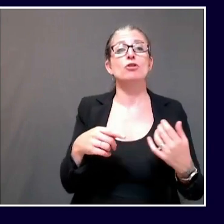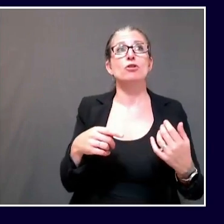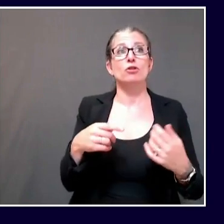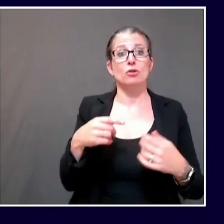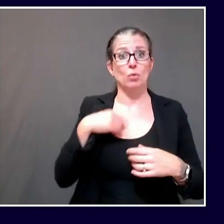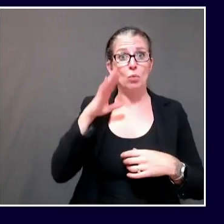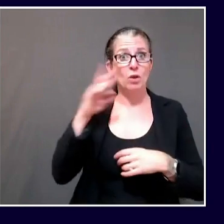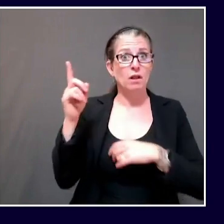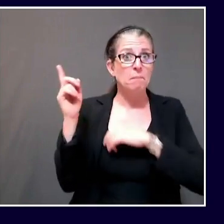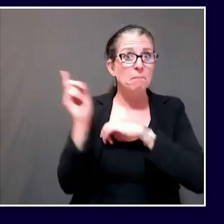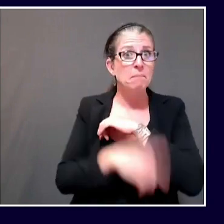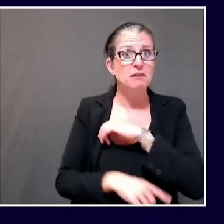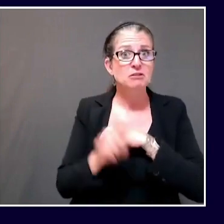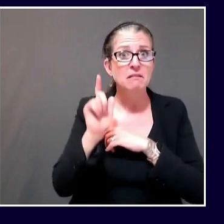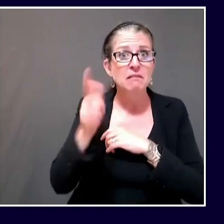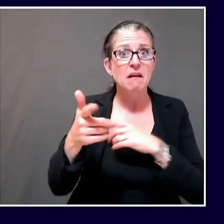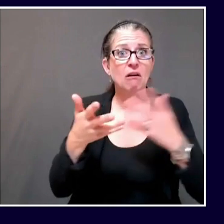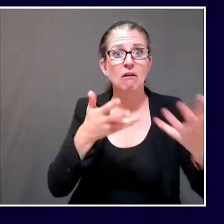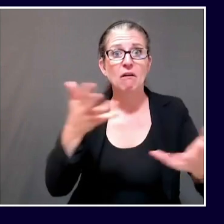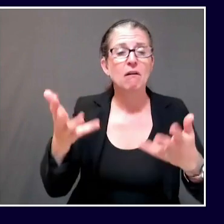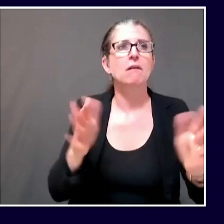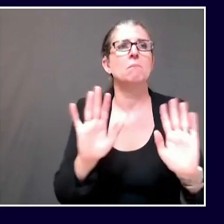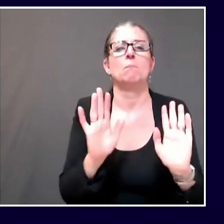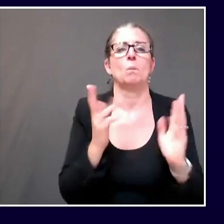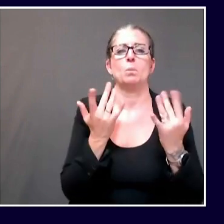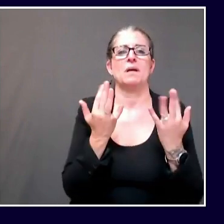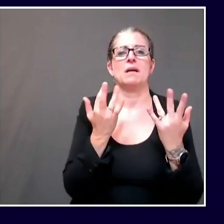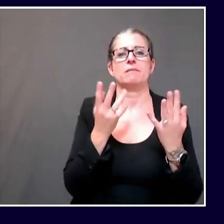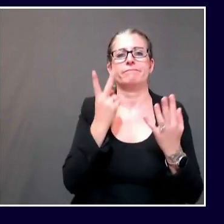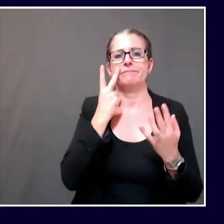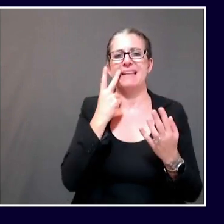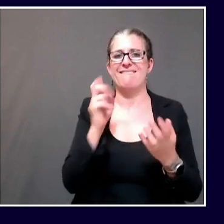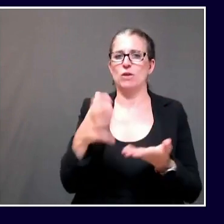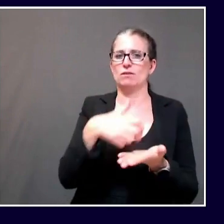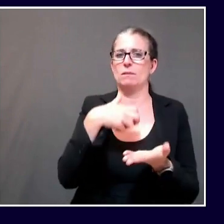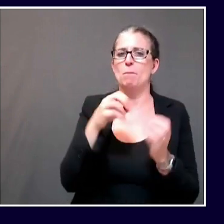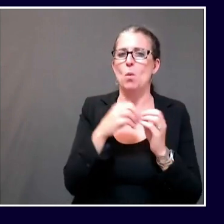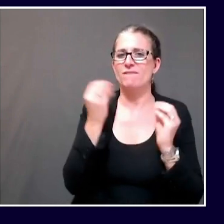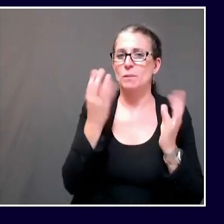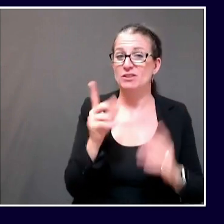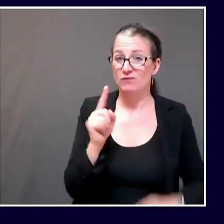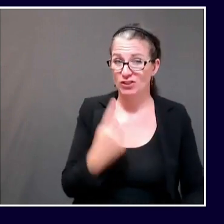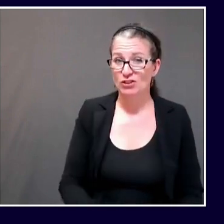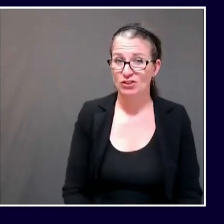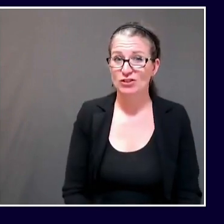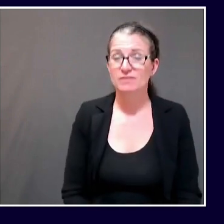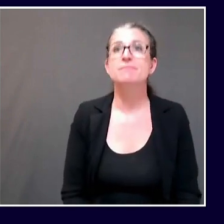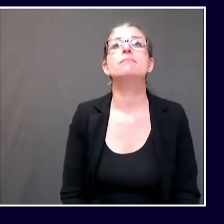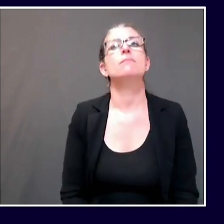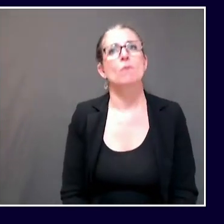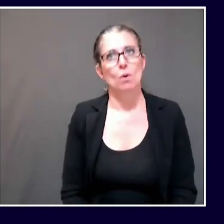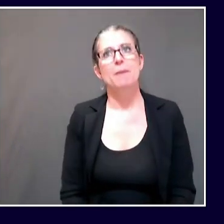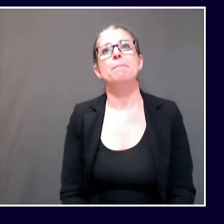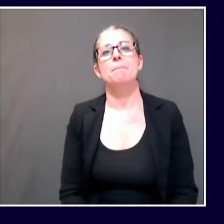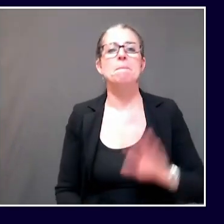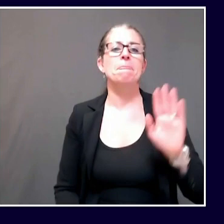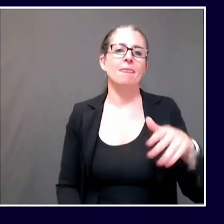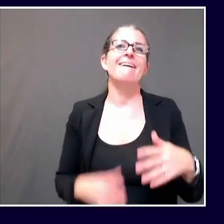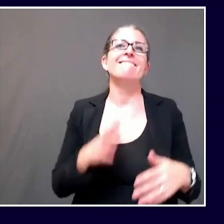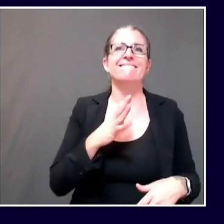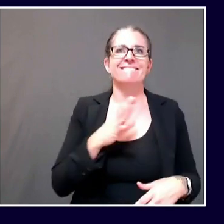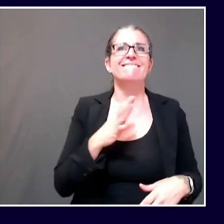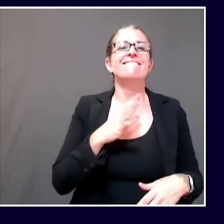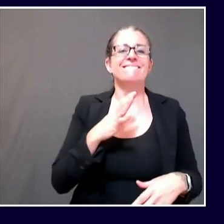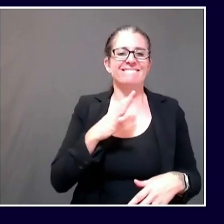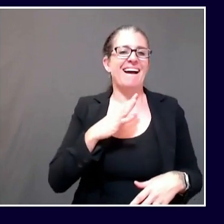to decide once we've got all the facts. Okay, I'll leave the other 13 for next week. Thank you. Sounds good. We look forward